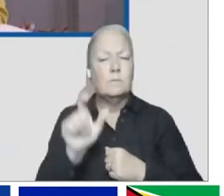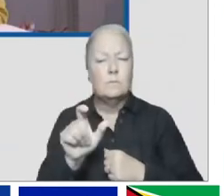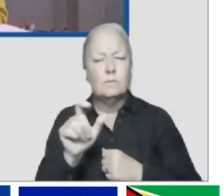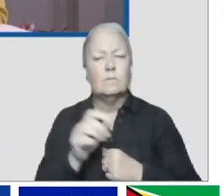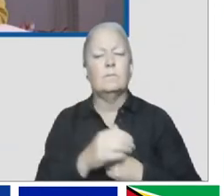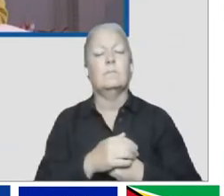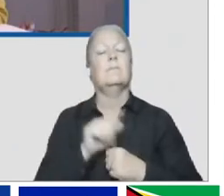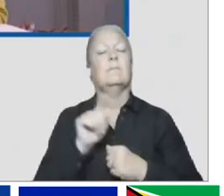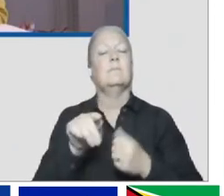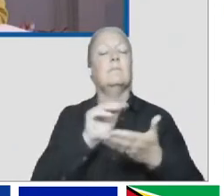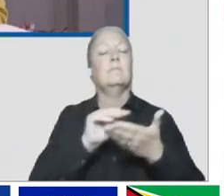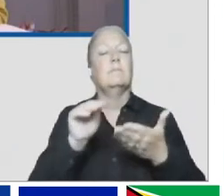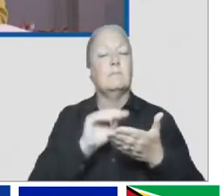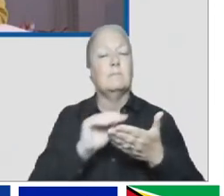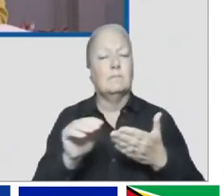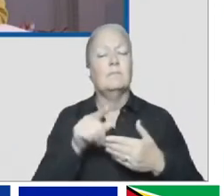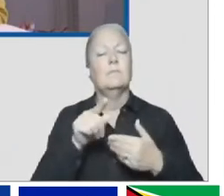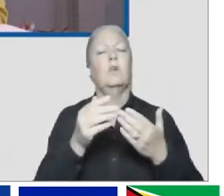in Chile.